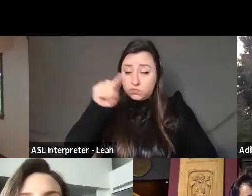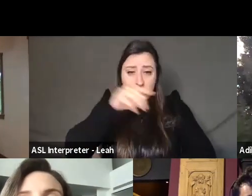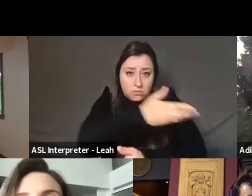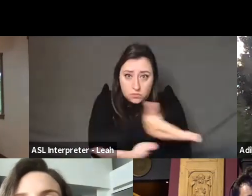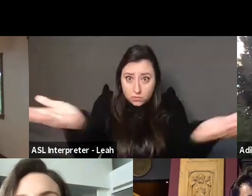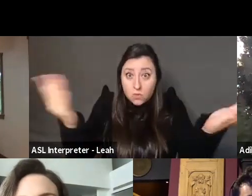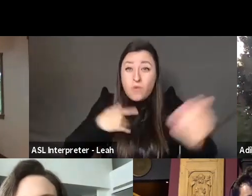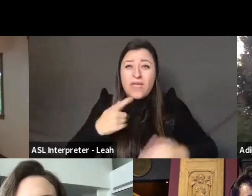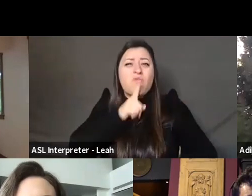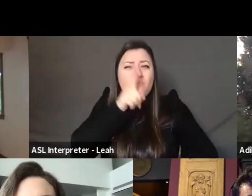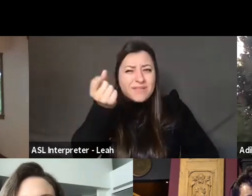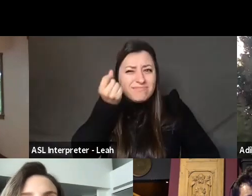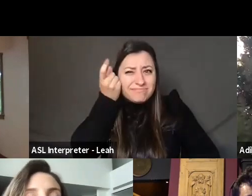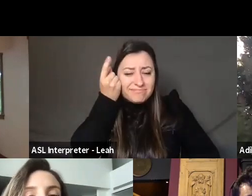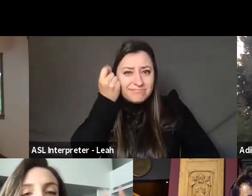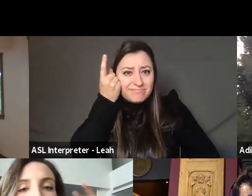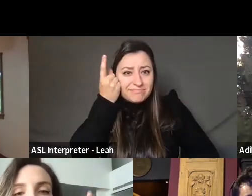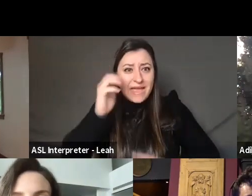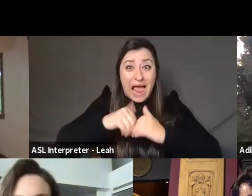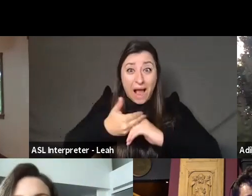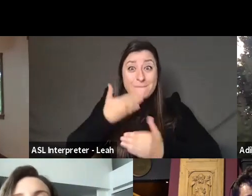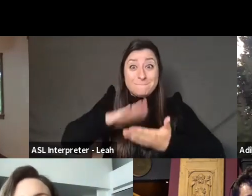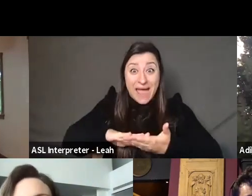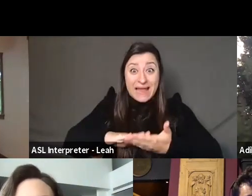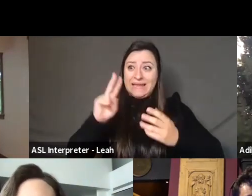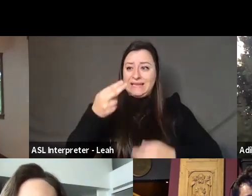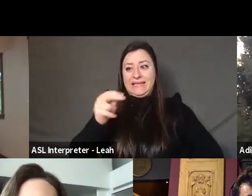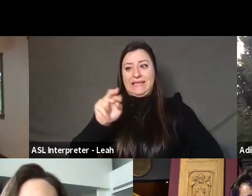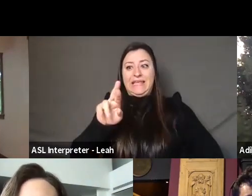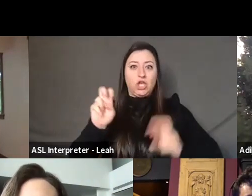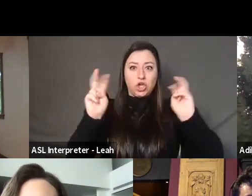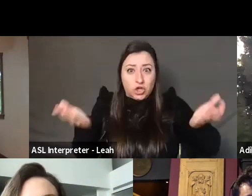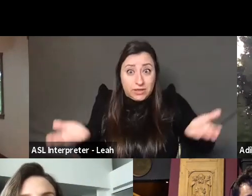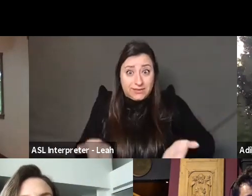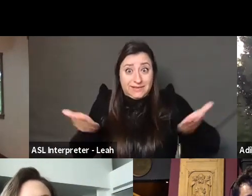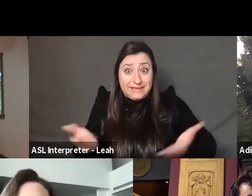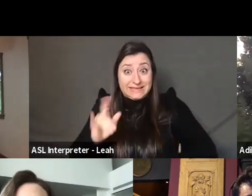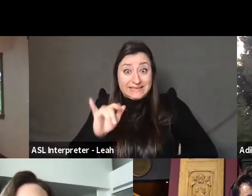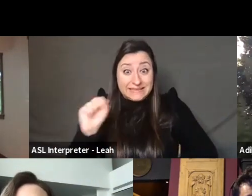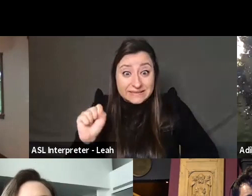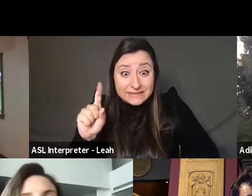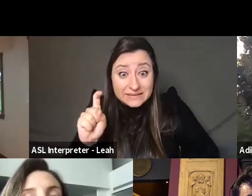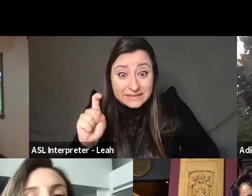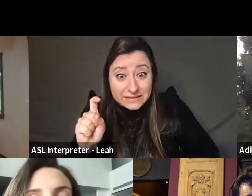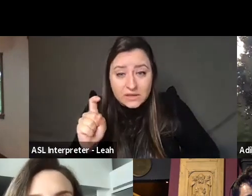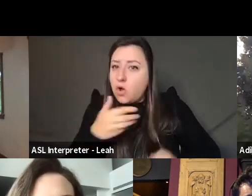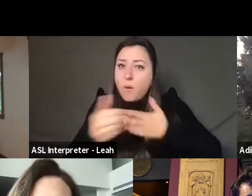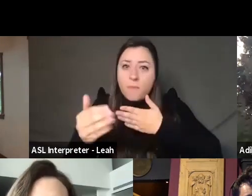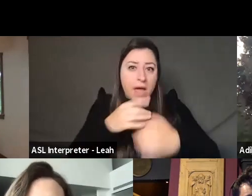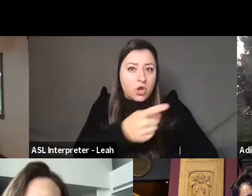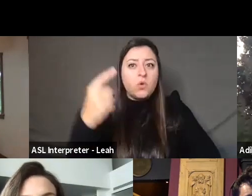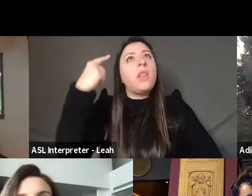do we really know how bad here is? Because no matter what you think you